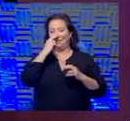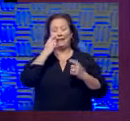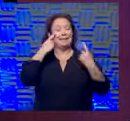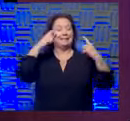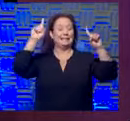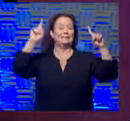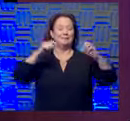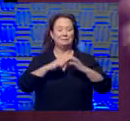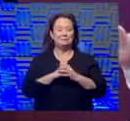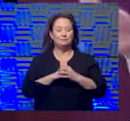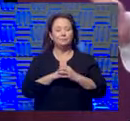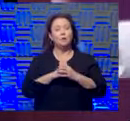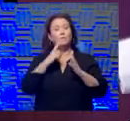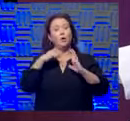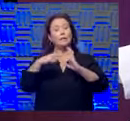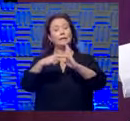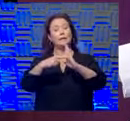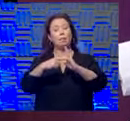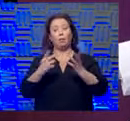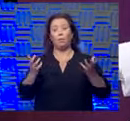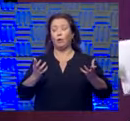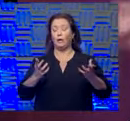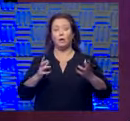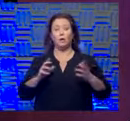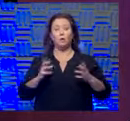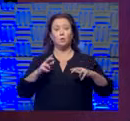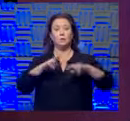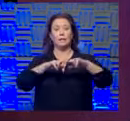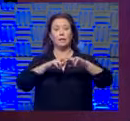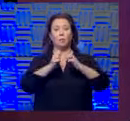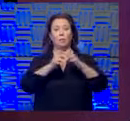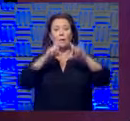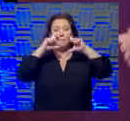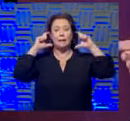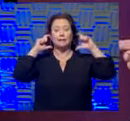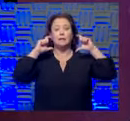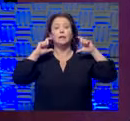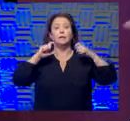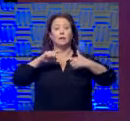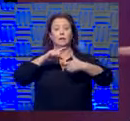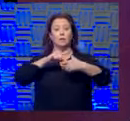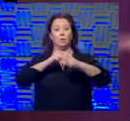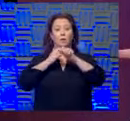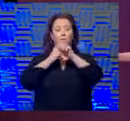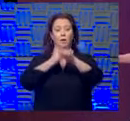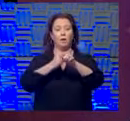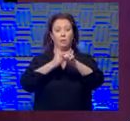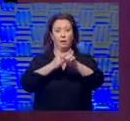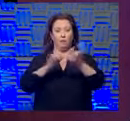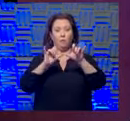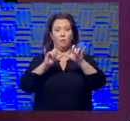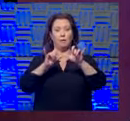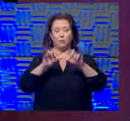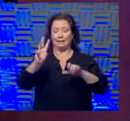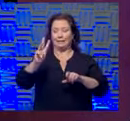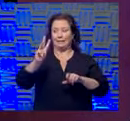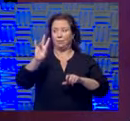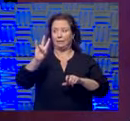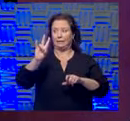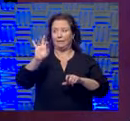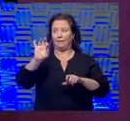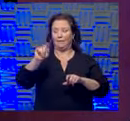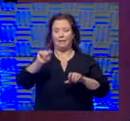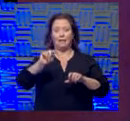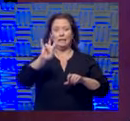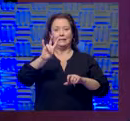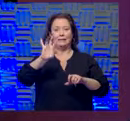successful. And I think, for example, even we're here, sitting here without masks on, but we're great. We've following measured our it. rules. We It's are 7 feet away. We know We how many